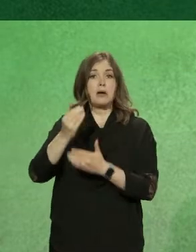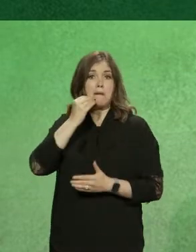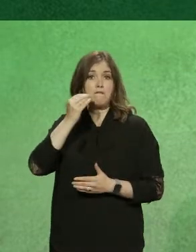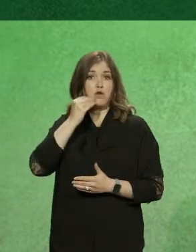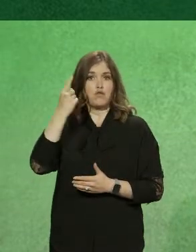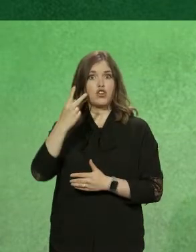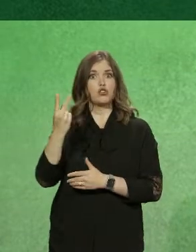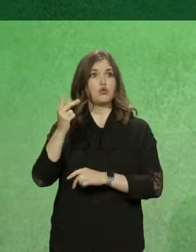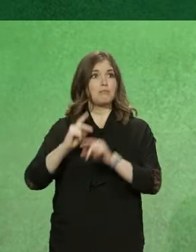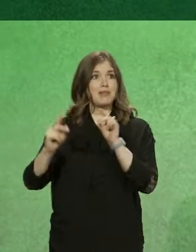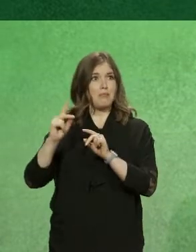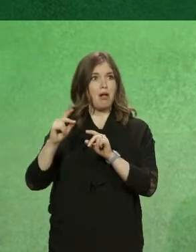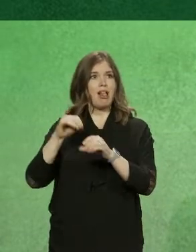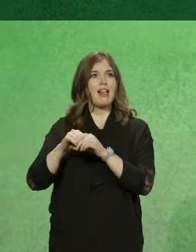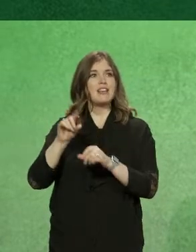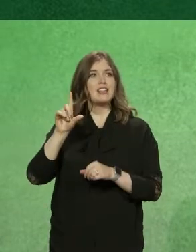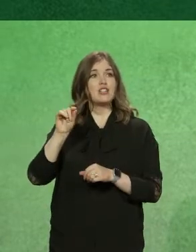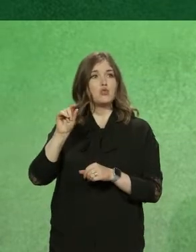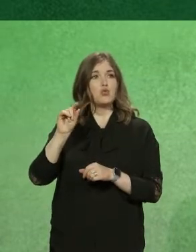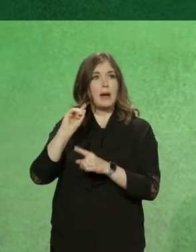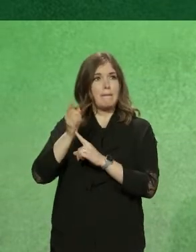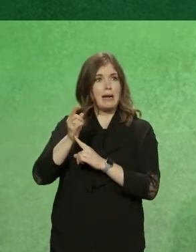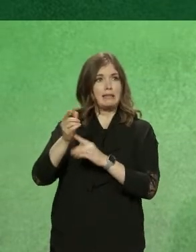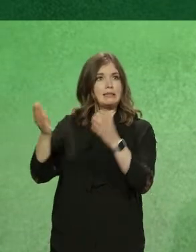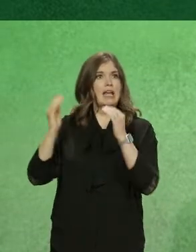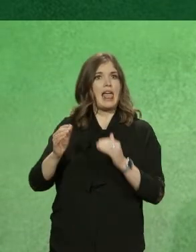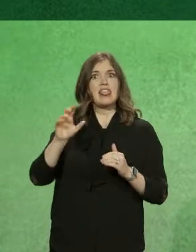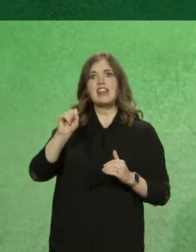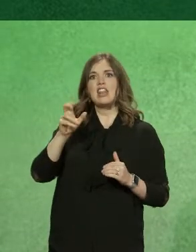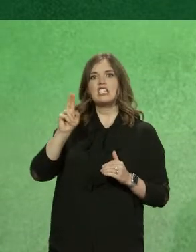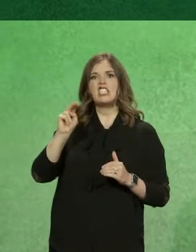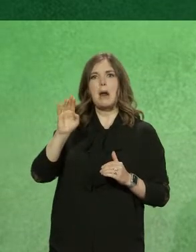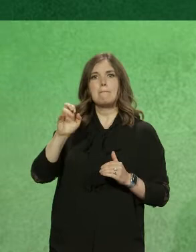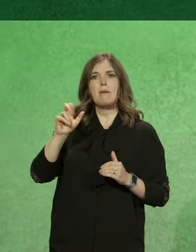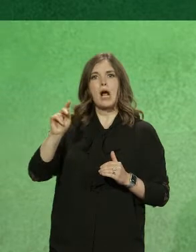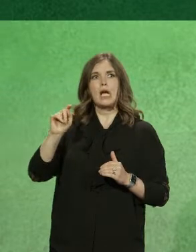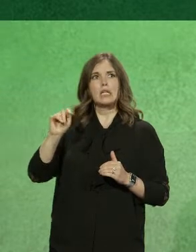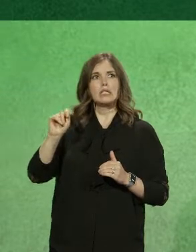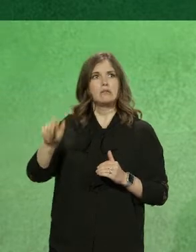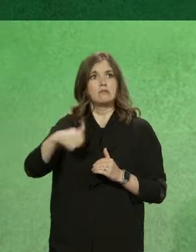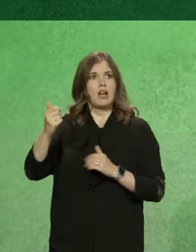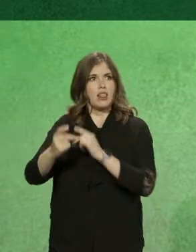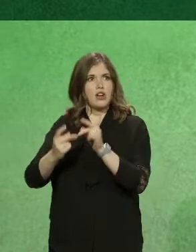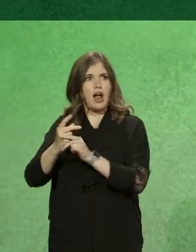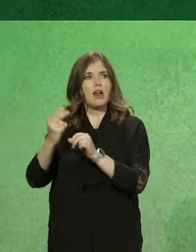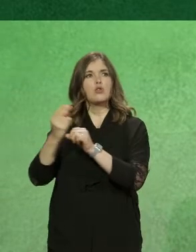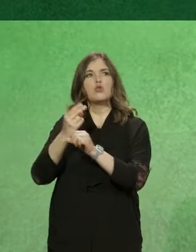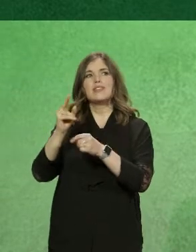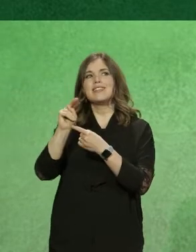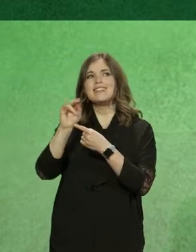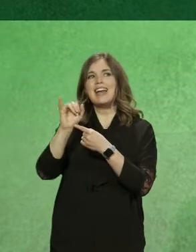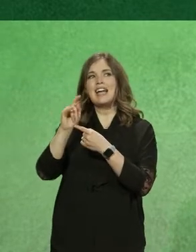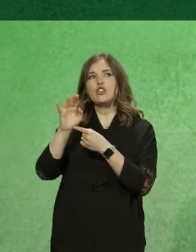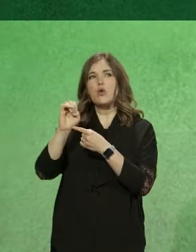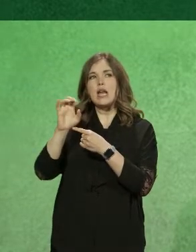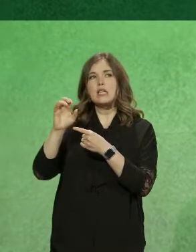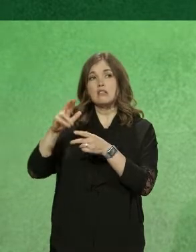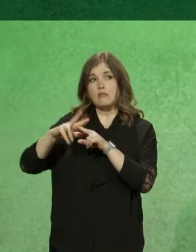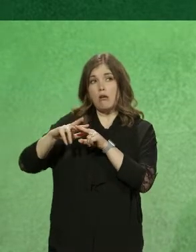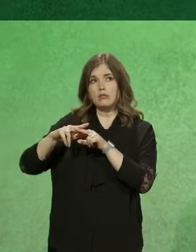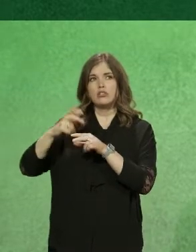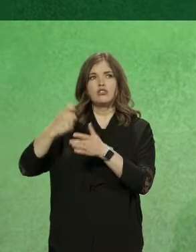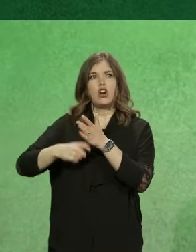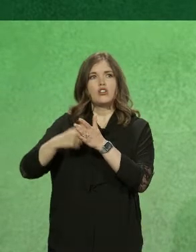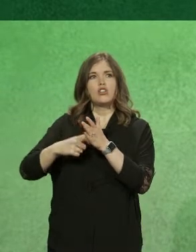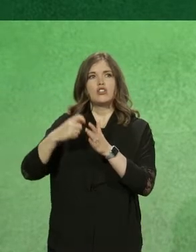minutes. And Sun Bucket, using nitrate salts, charges for 2 hours, attaining up to 400 degrees